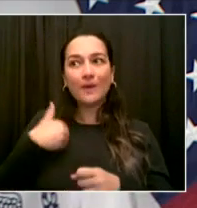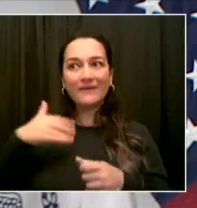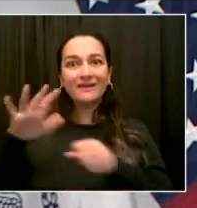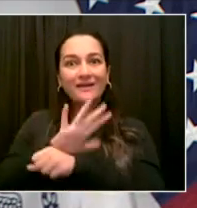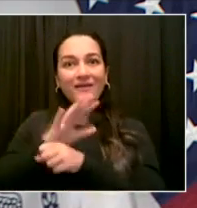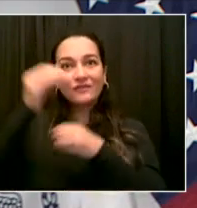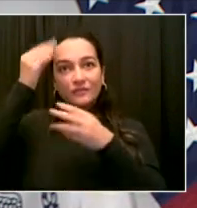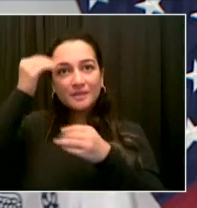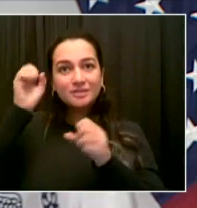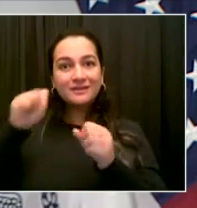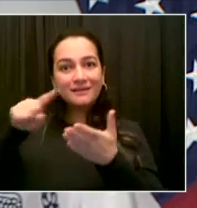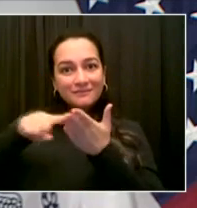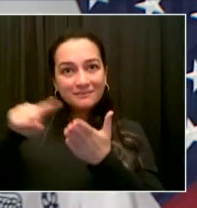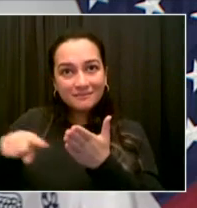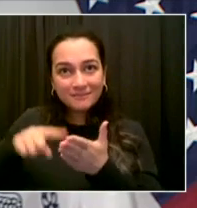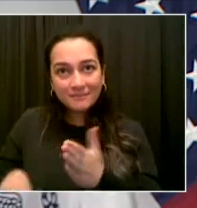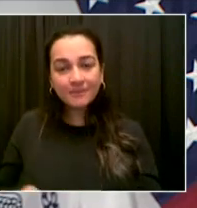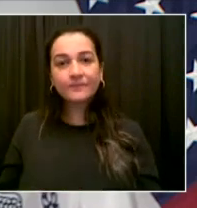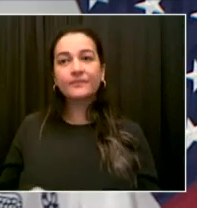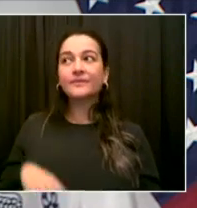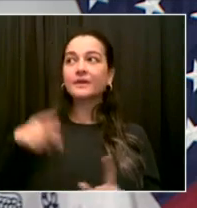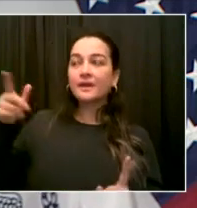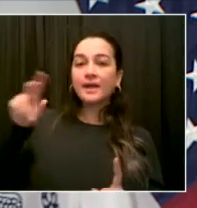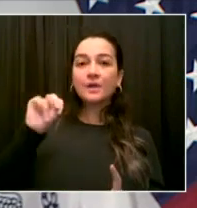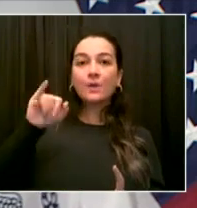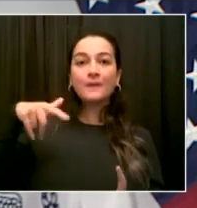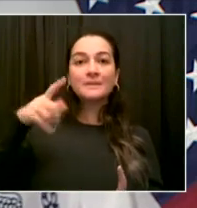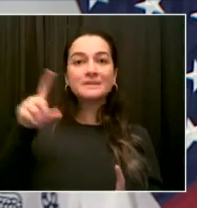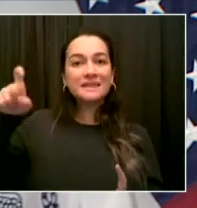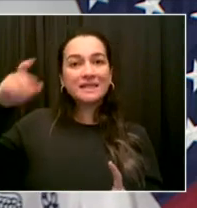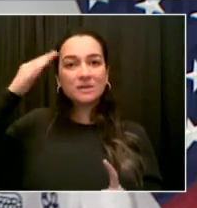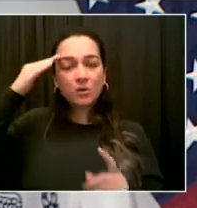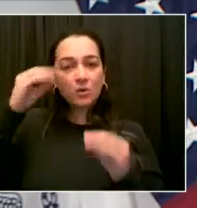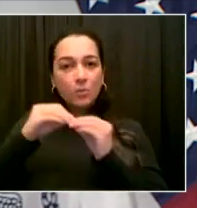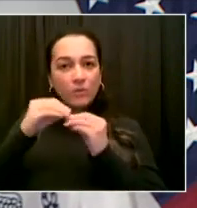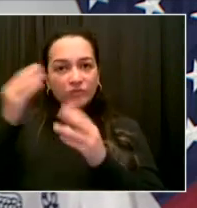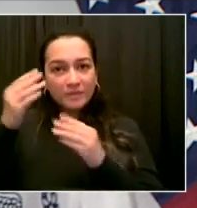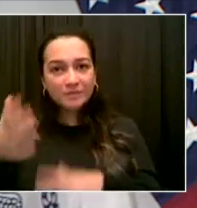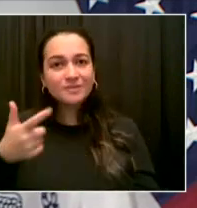800-577-TIPS. Really, really important to encourage maximum reporting.